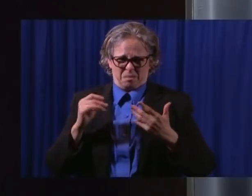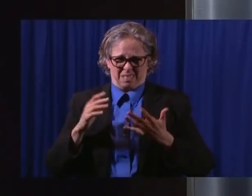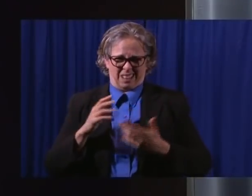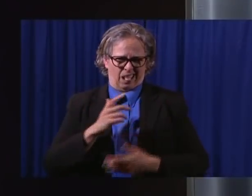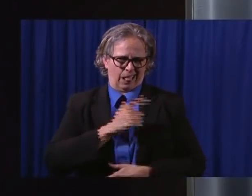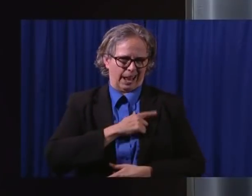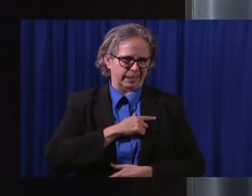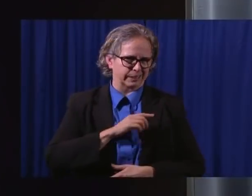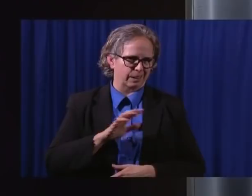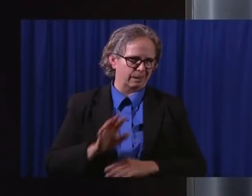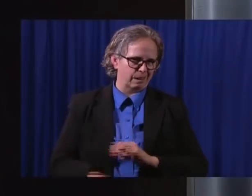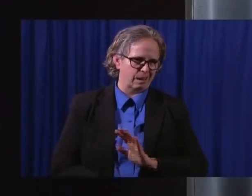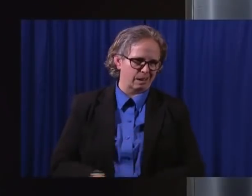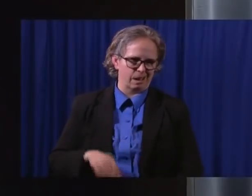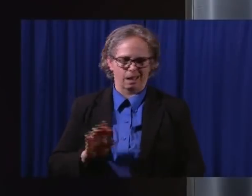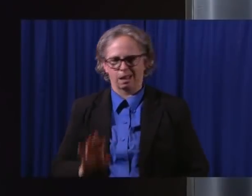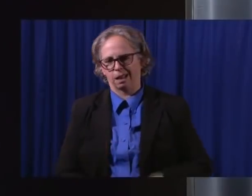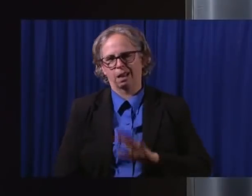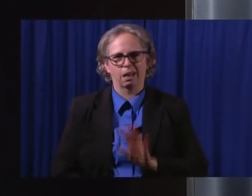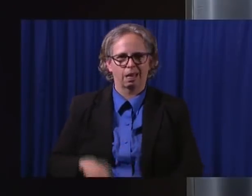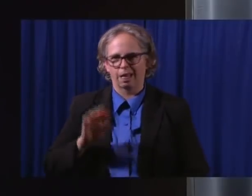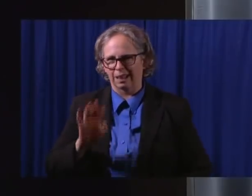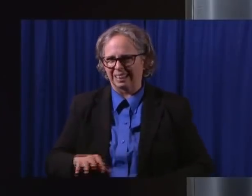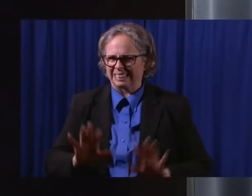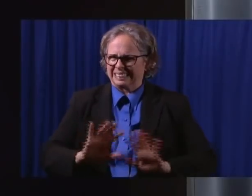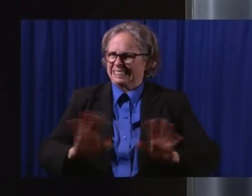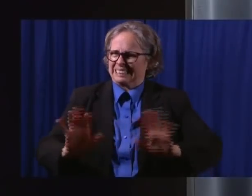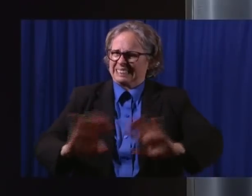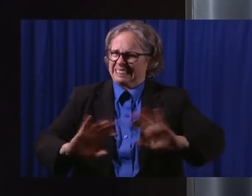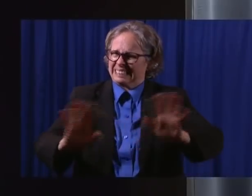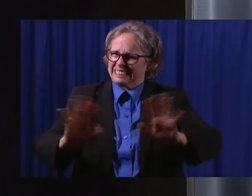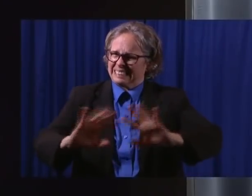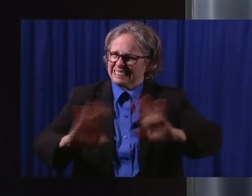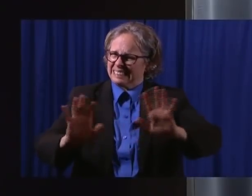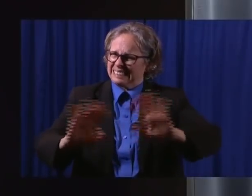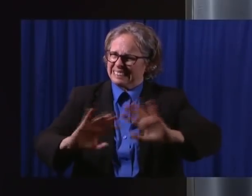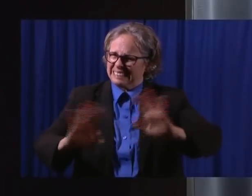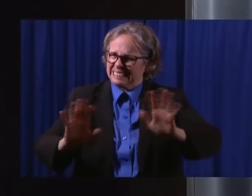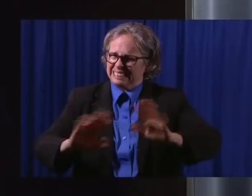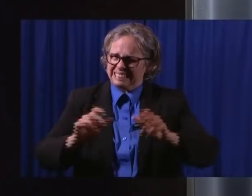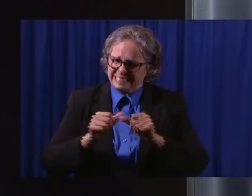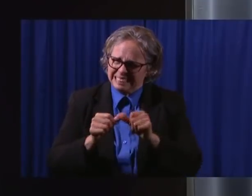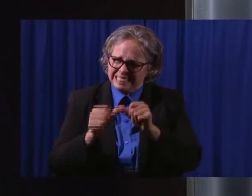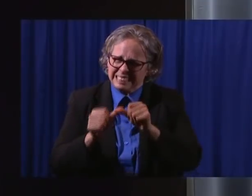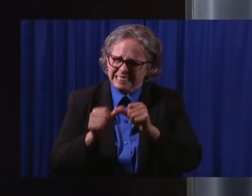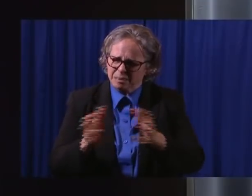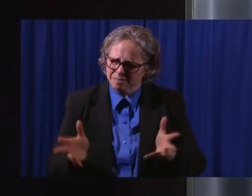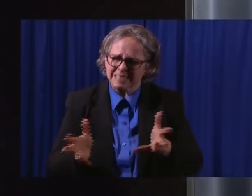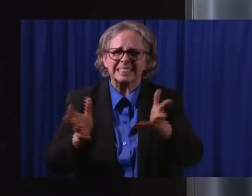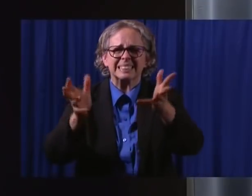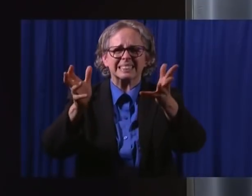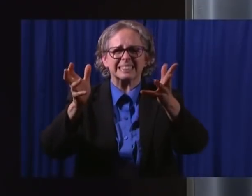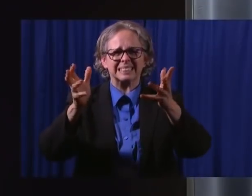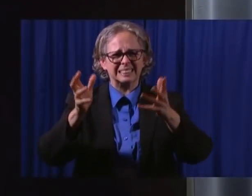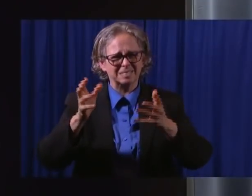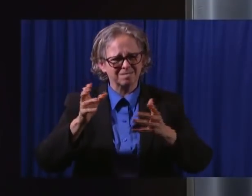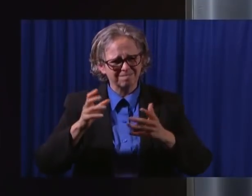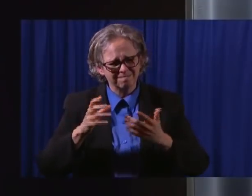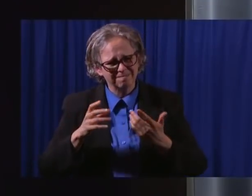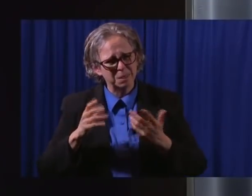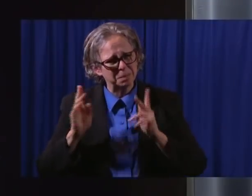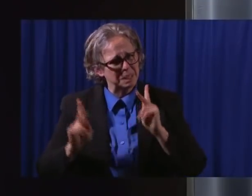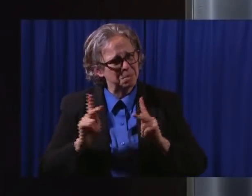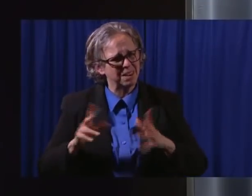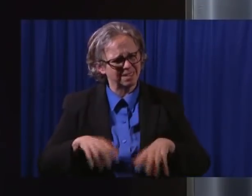So we clearly, as a business community, want to be a part of changing that trajectory and start making sure that we can start bringing our